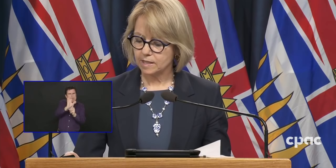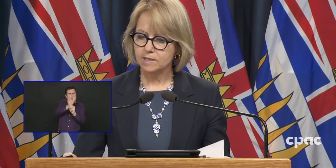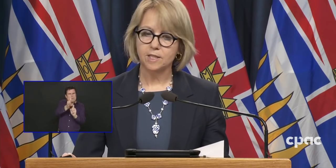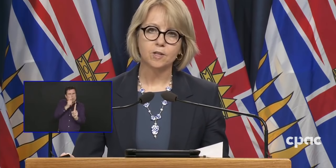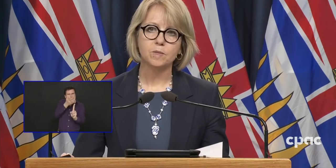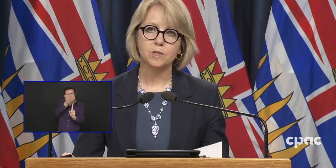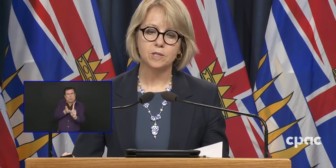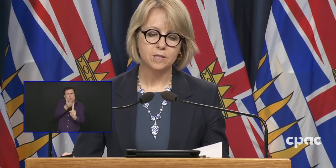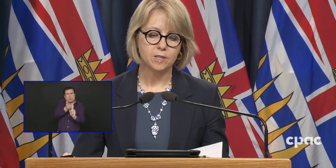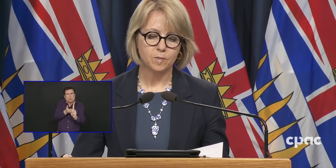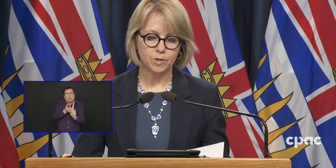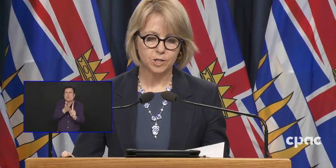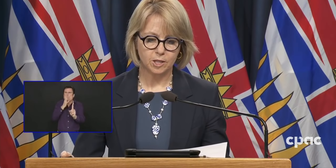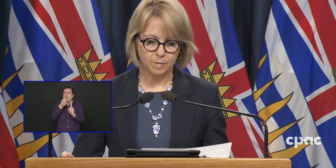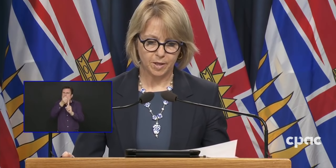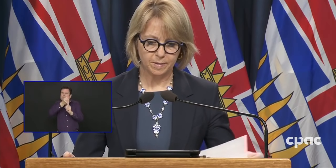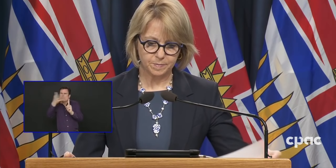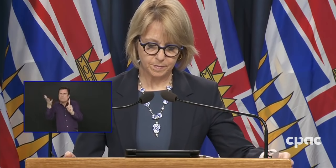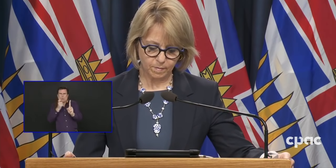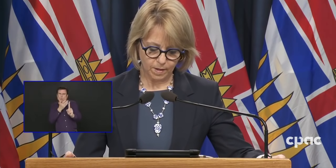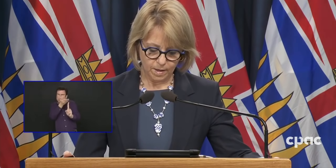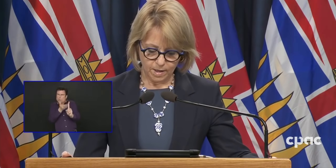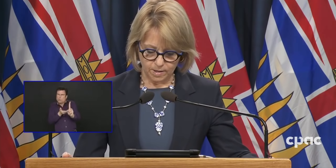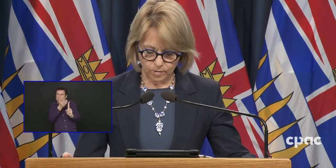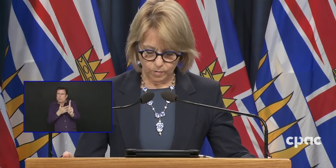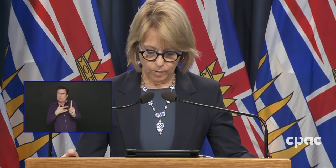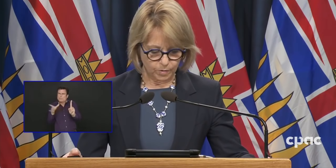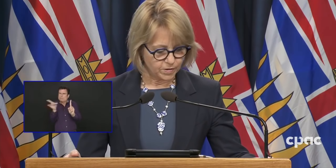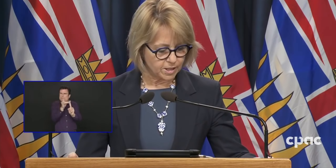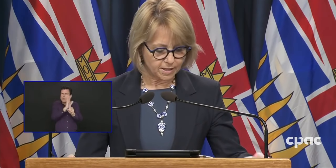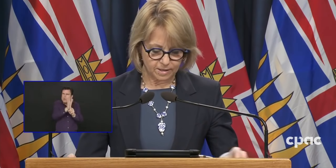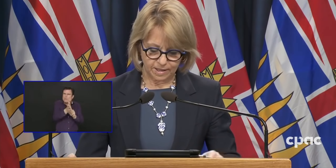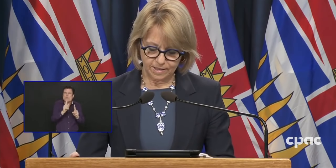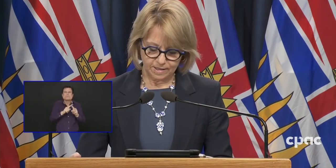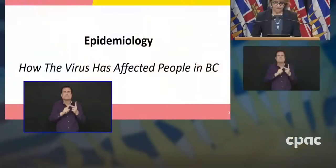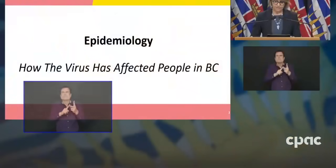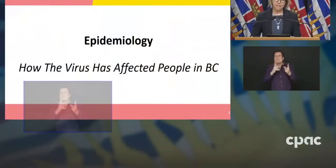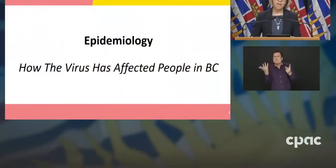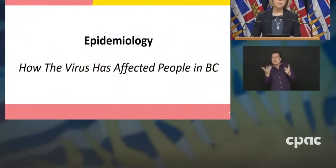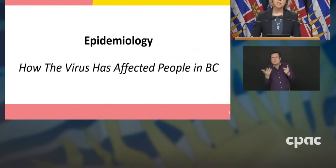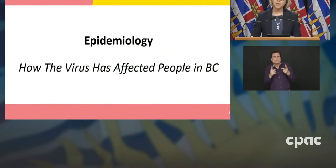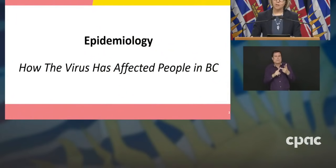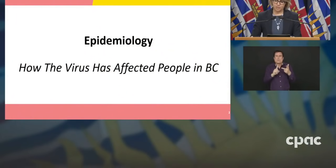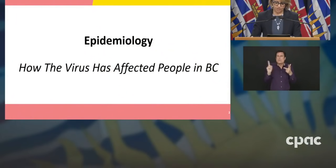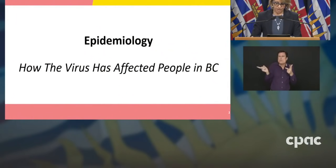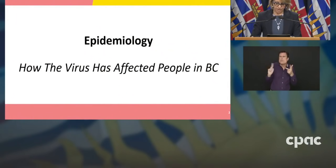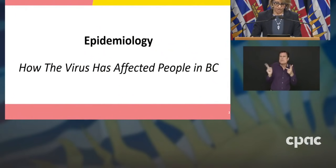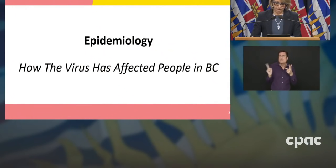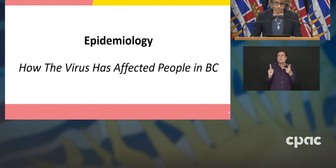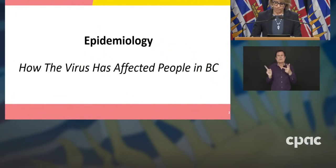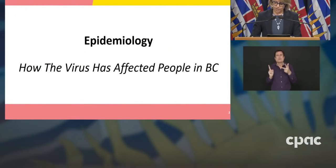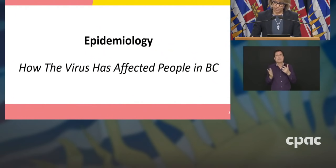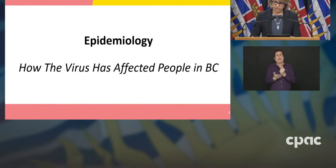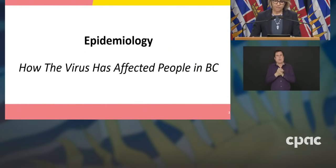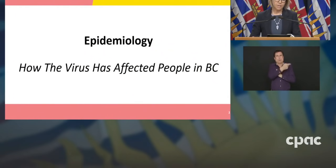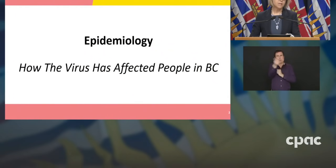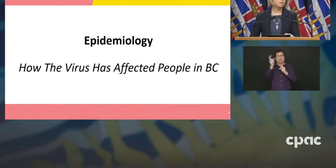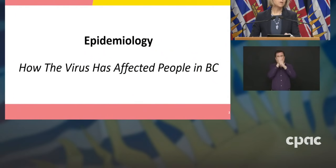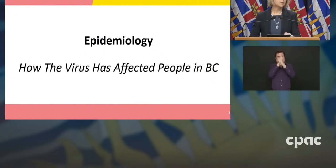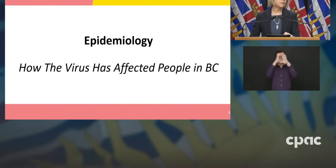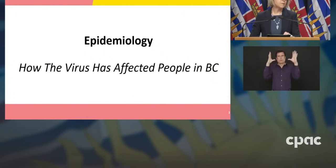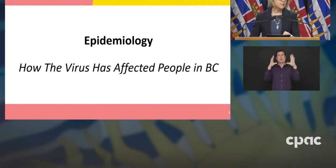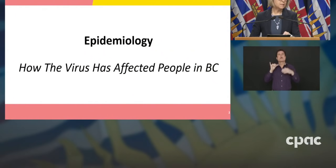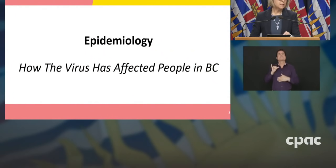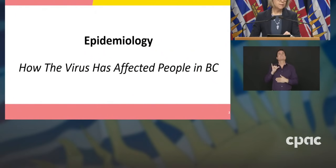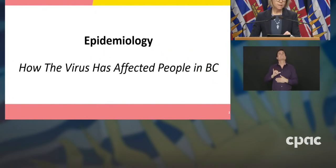has affected us in our communities here in British Columbia. So what we've entitled this is the epidemiology, how the virus has